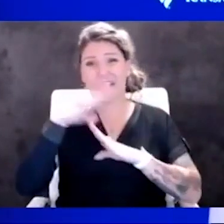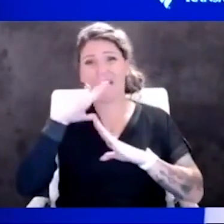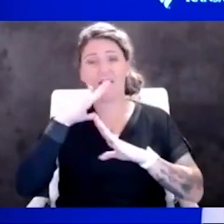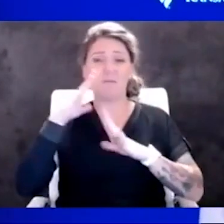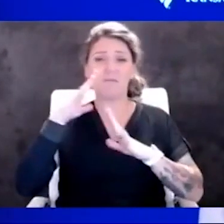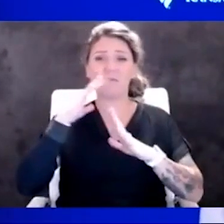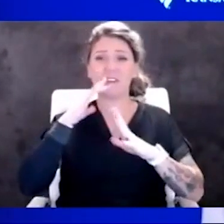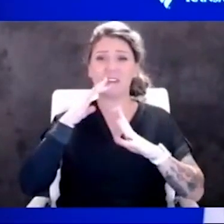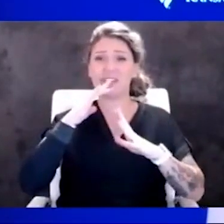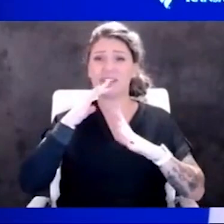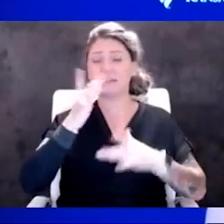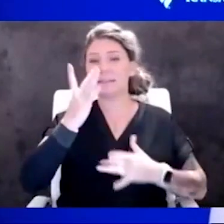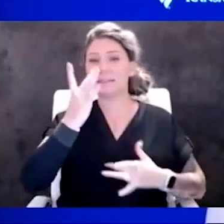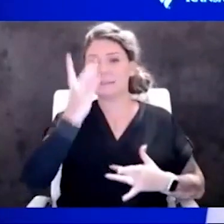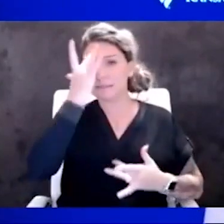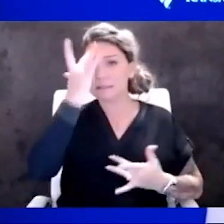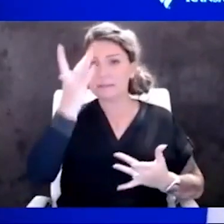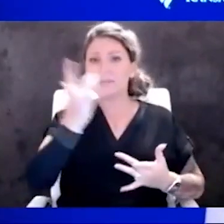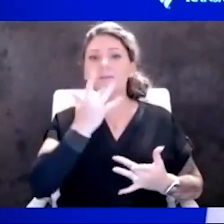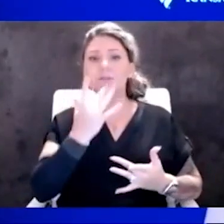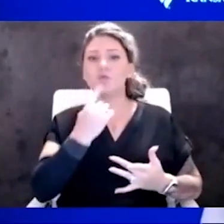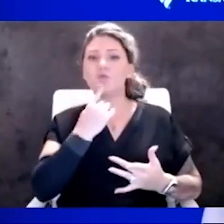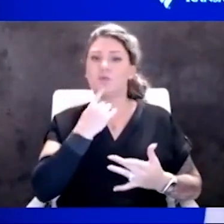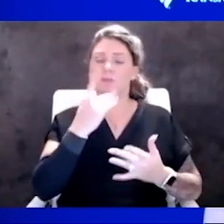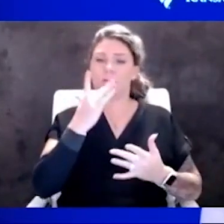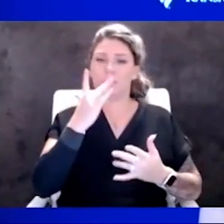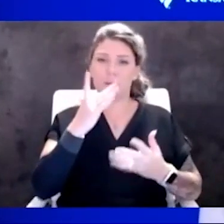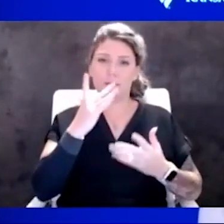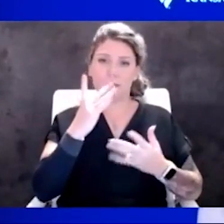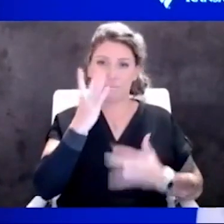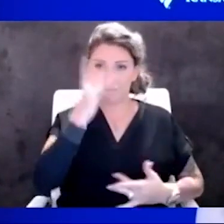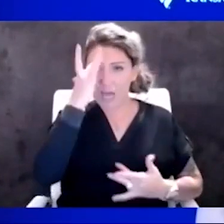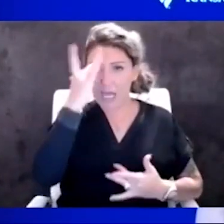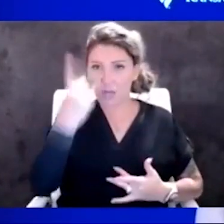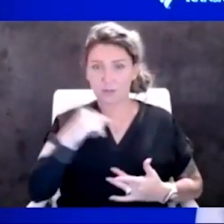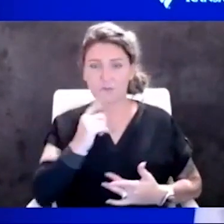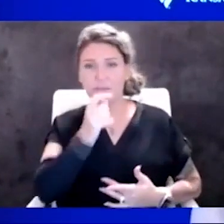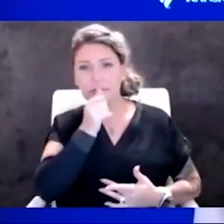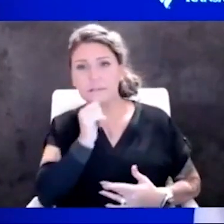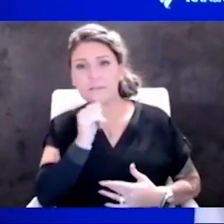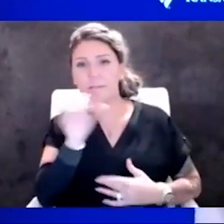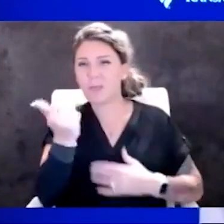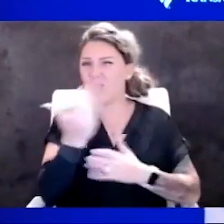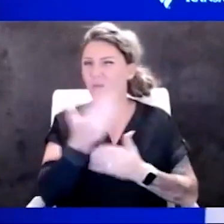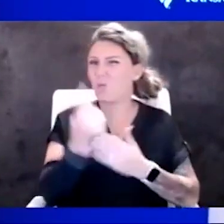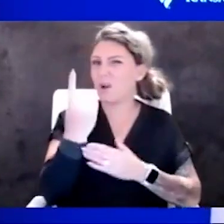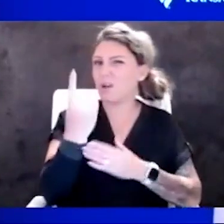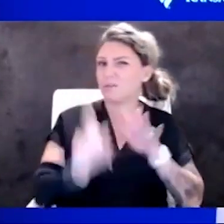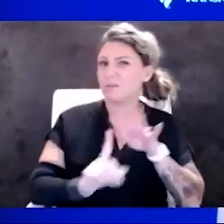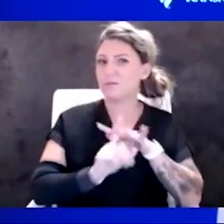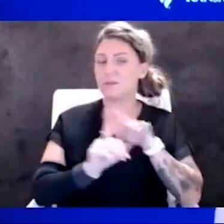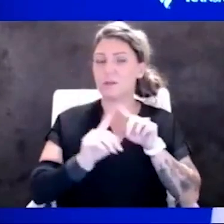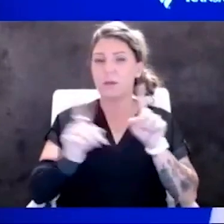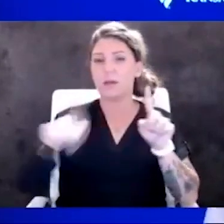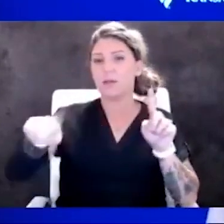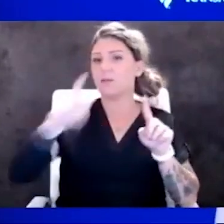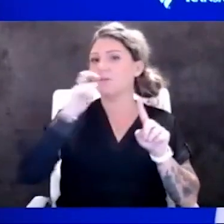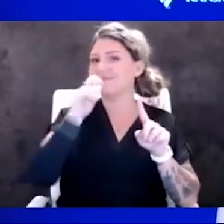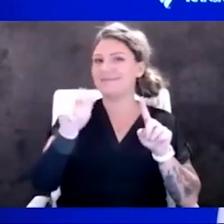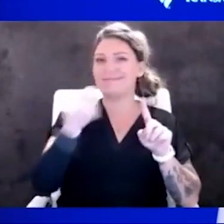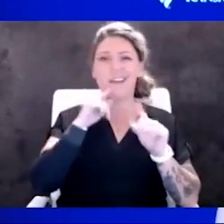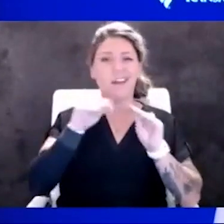variant at this point in time. So this is what we're dealing with. We know some other ones have come up and been talked about, but those really haven't seemed to make headway in